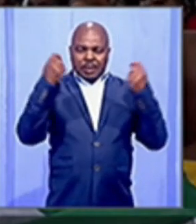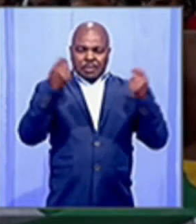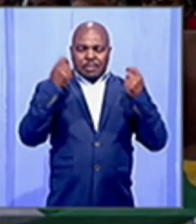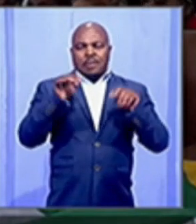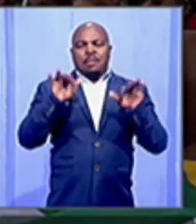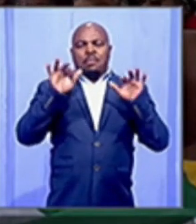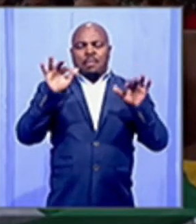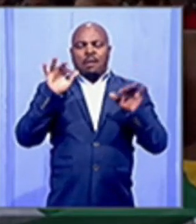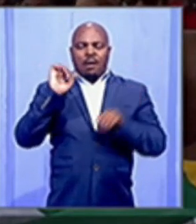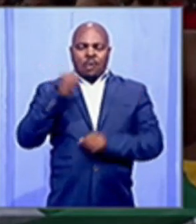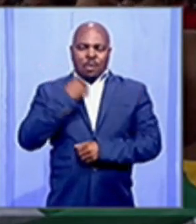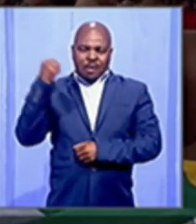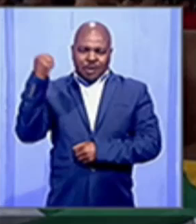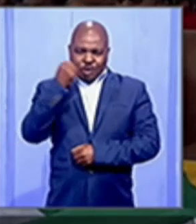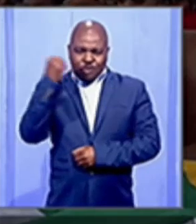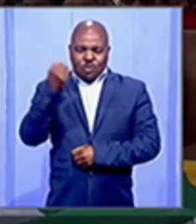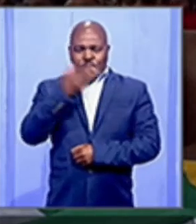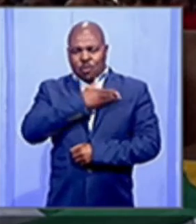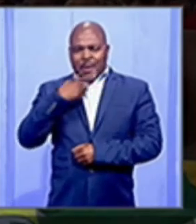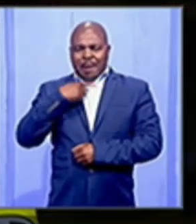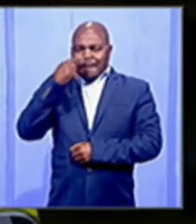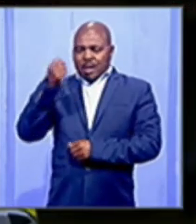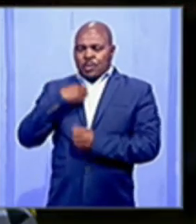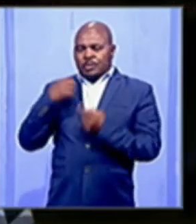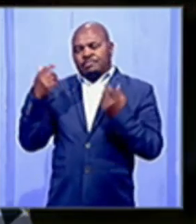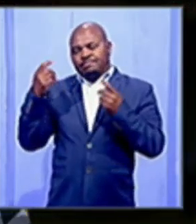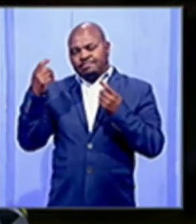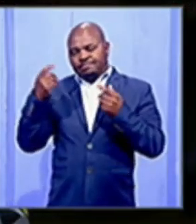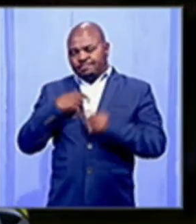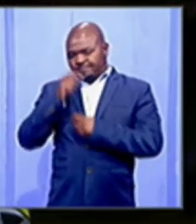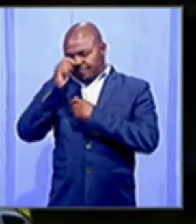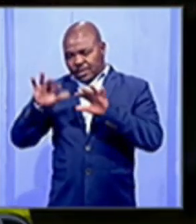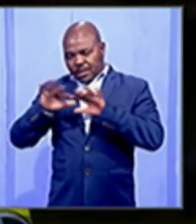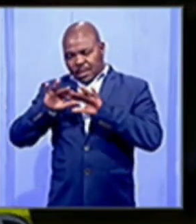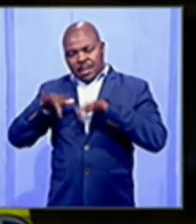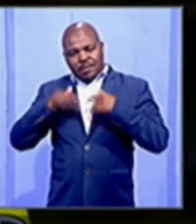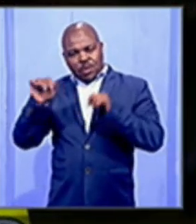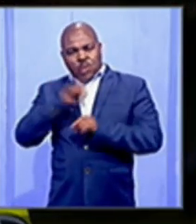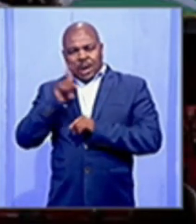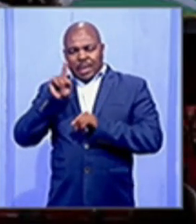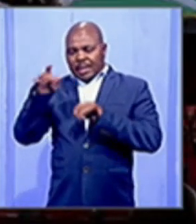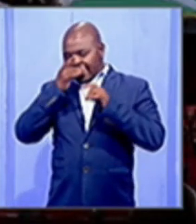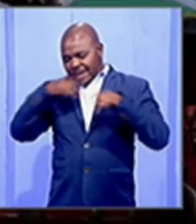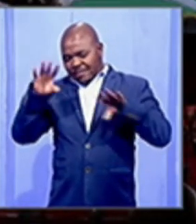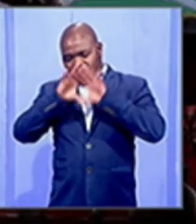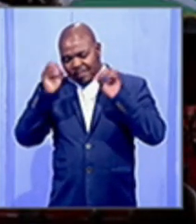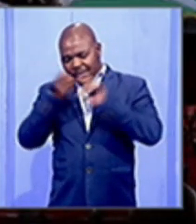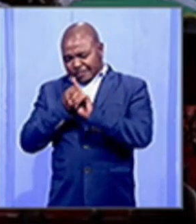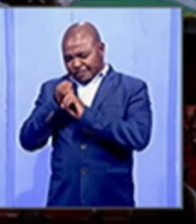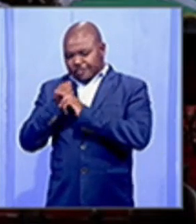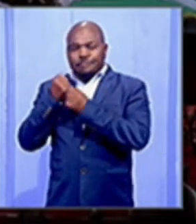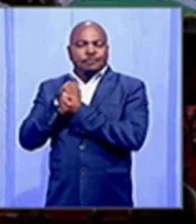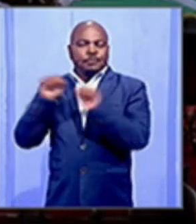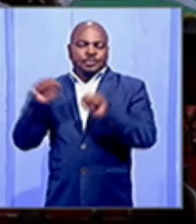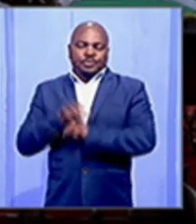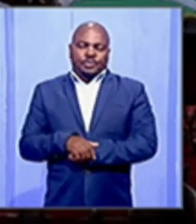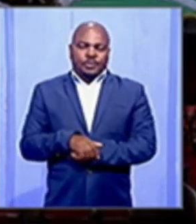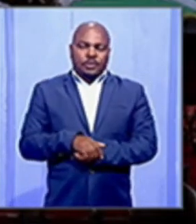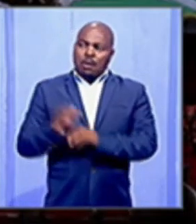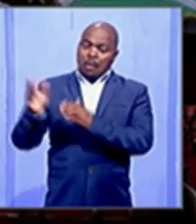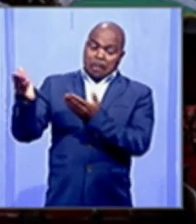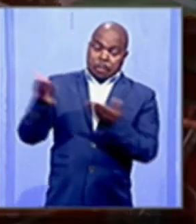of our heroes and heroines who laid down their lives for our freedom. Jaaka go busediwa mono gae go atlegile,